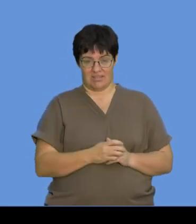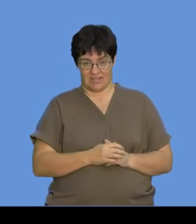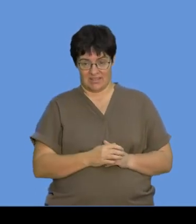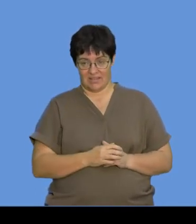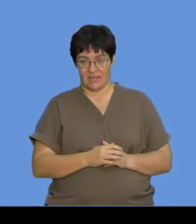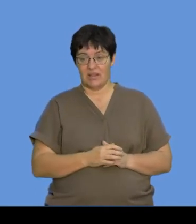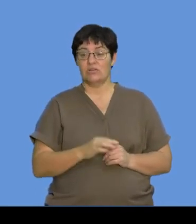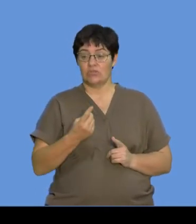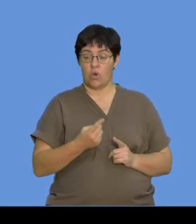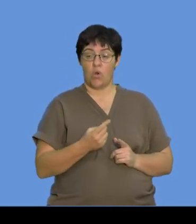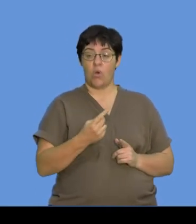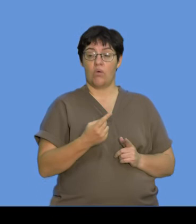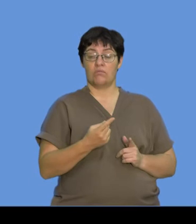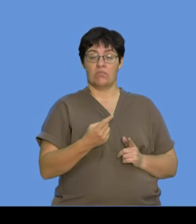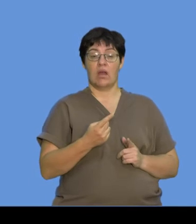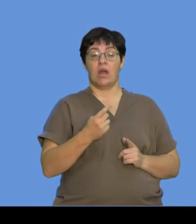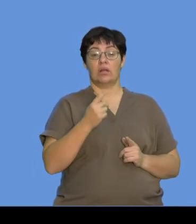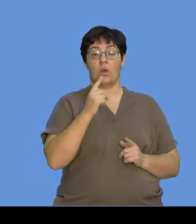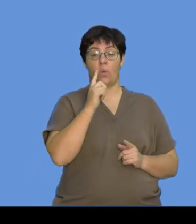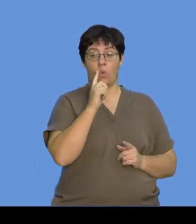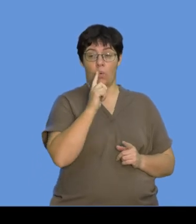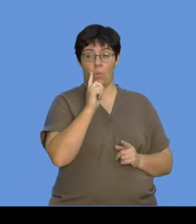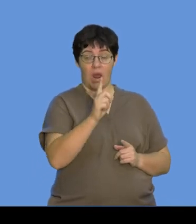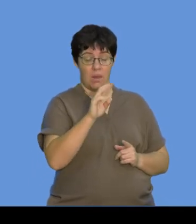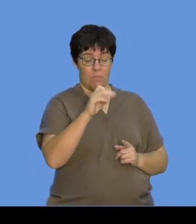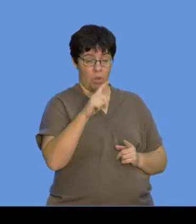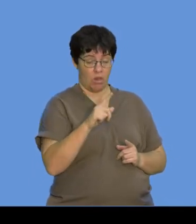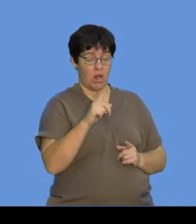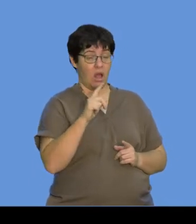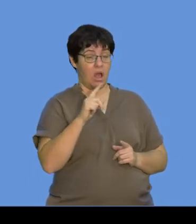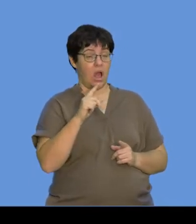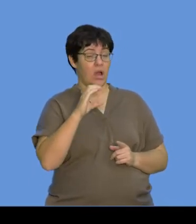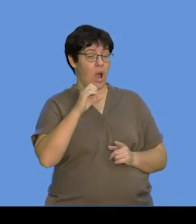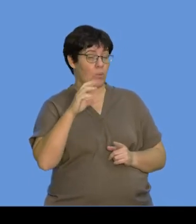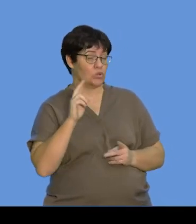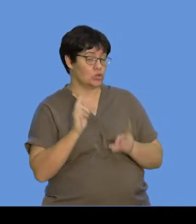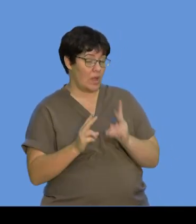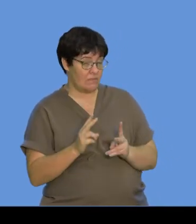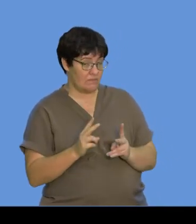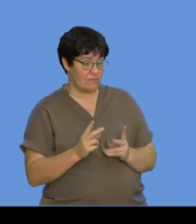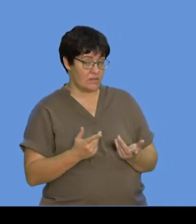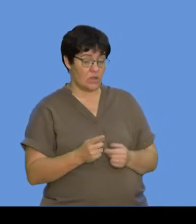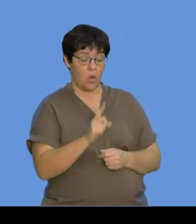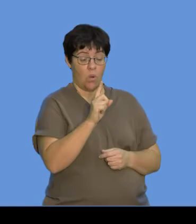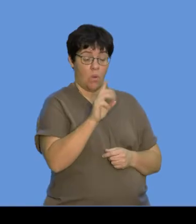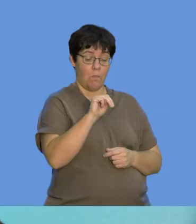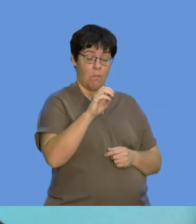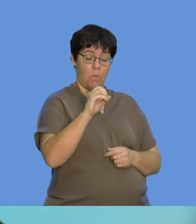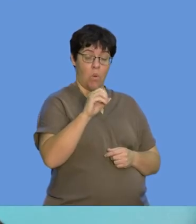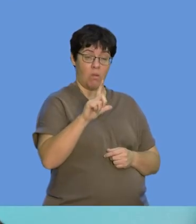mole. So a mole of carbon-12 has a mass of 12 grams. Okay, let's go over that